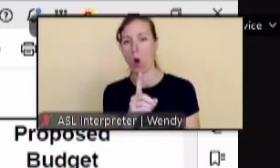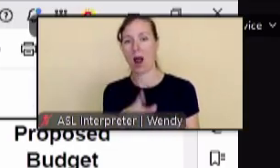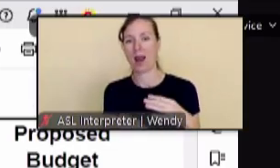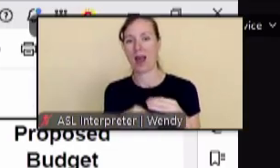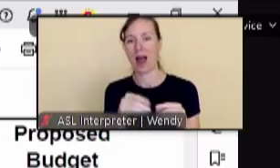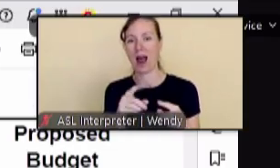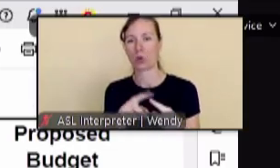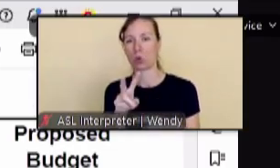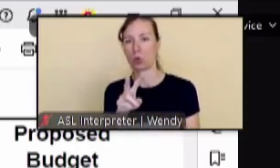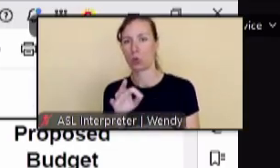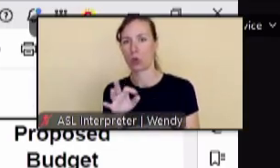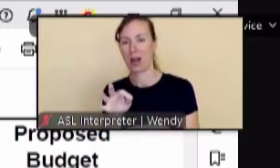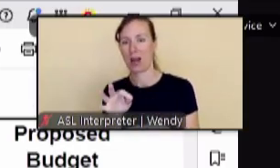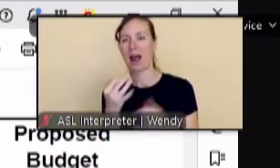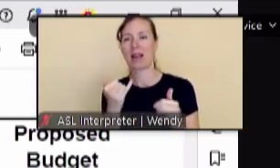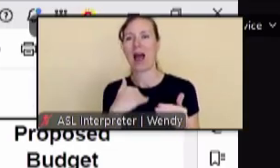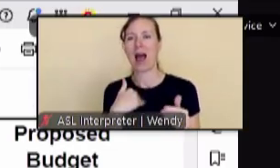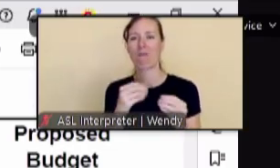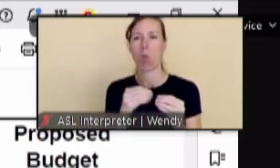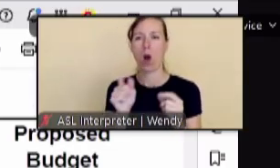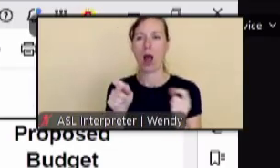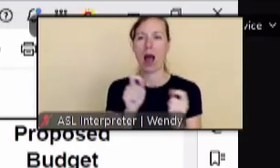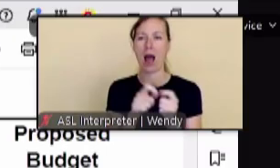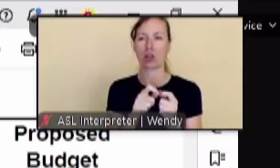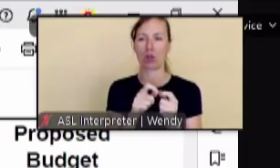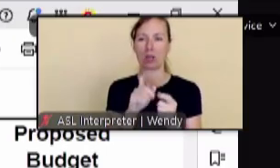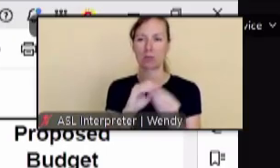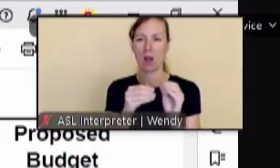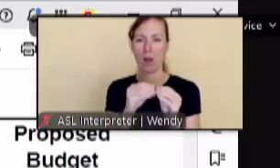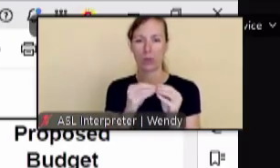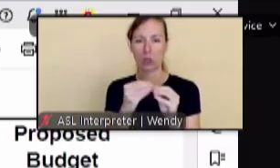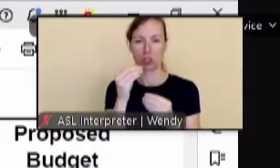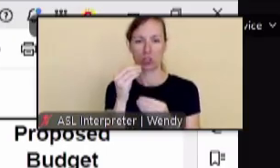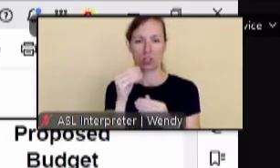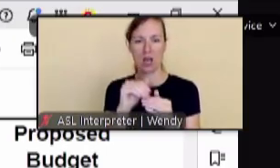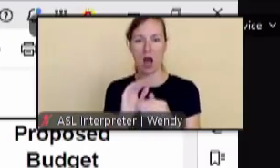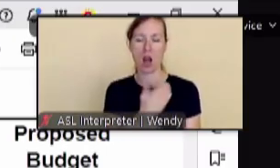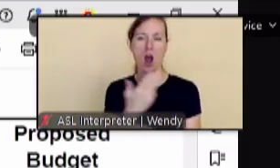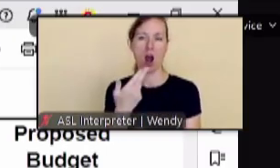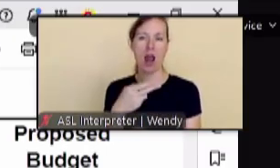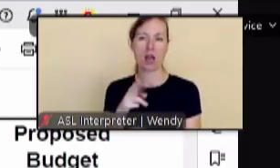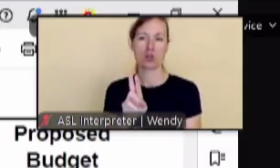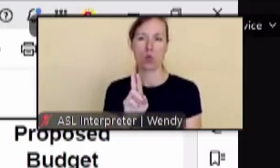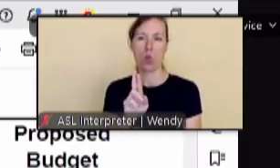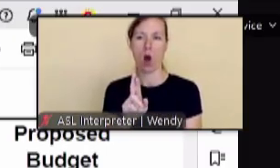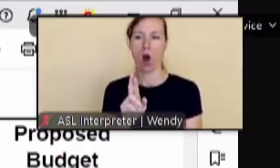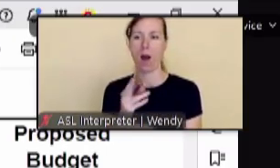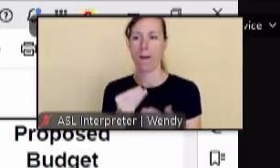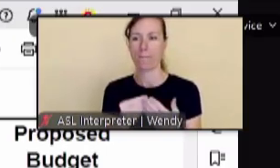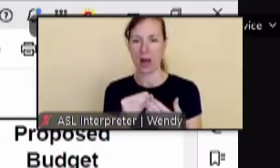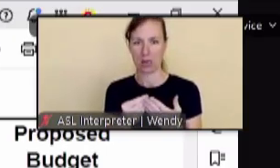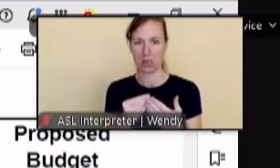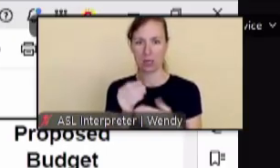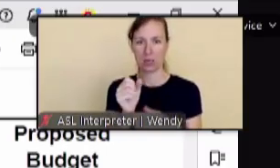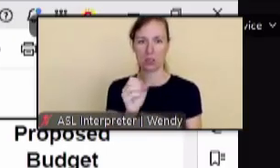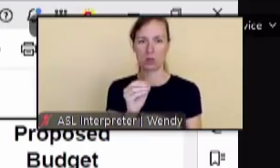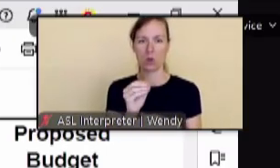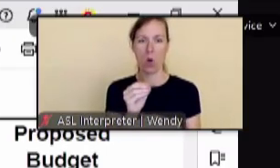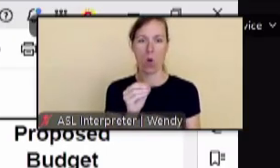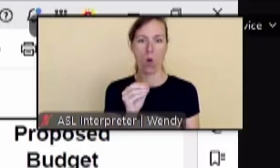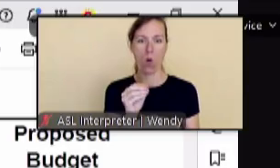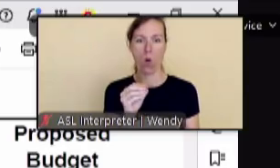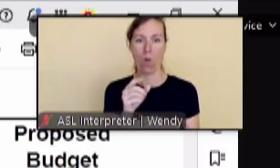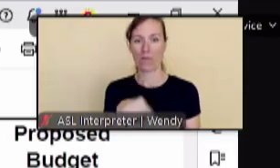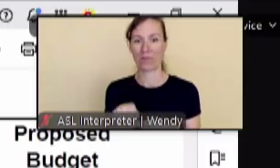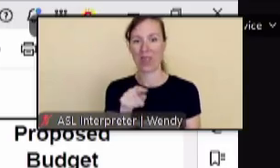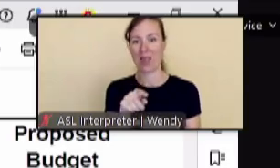figures on our HUR money. And so in that area, and this is those accounts before, we're trying to